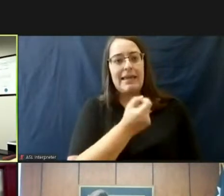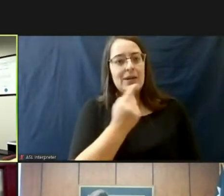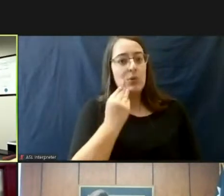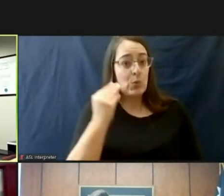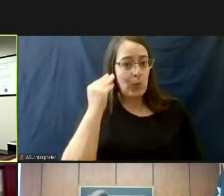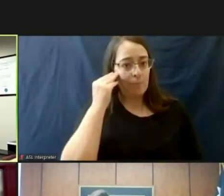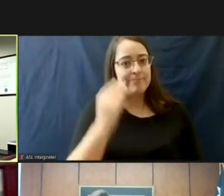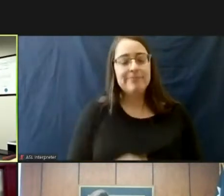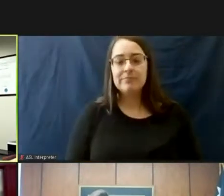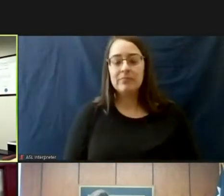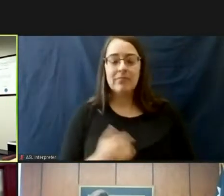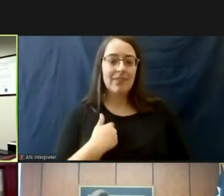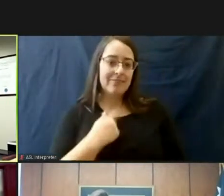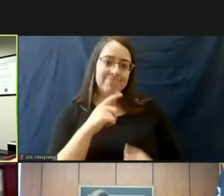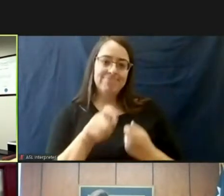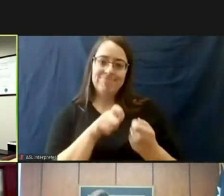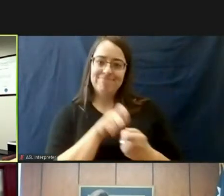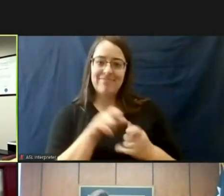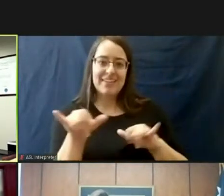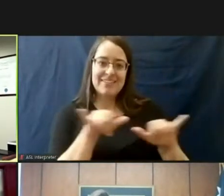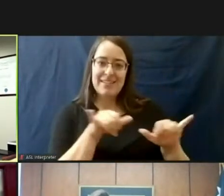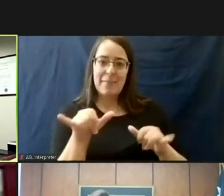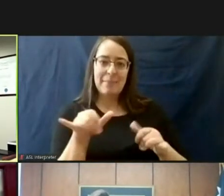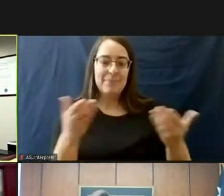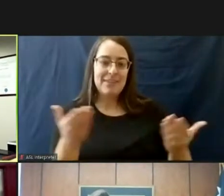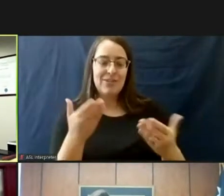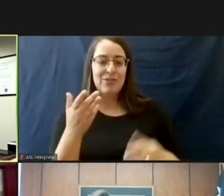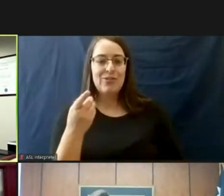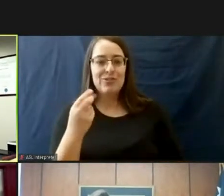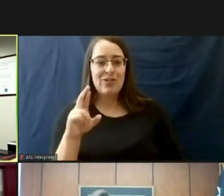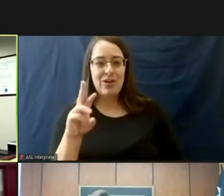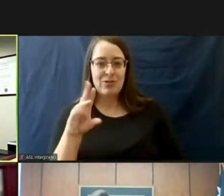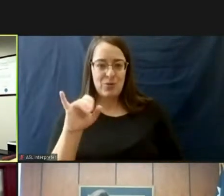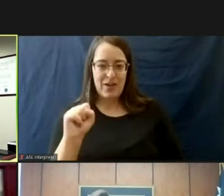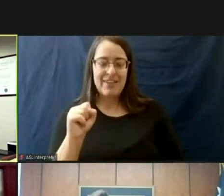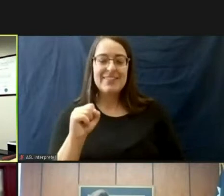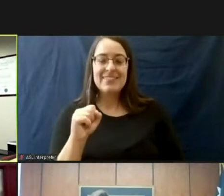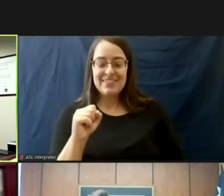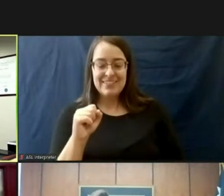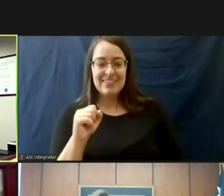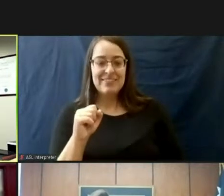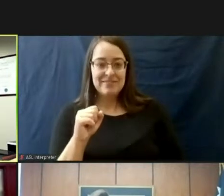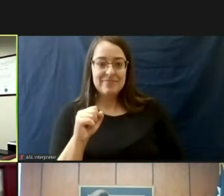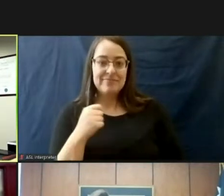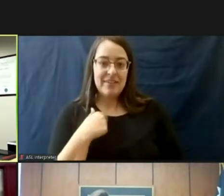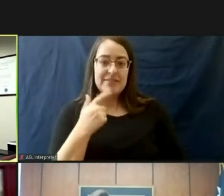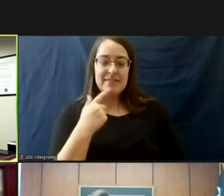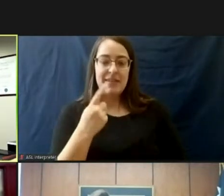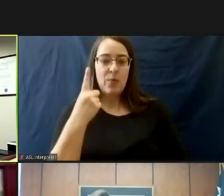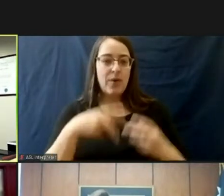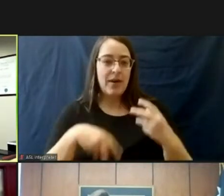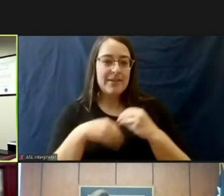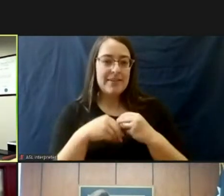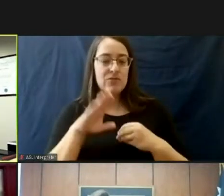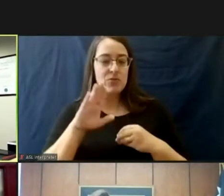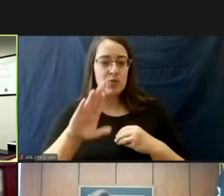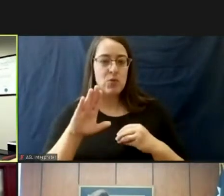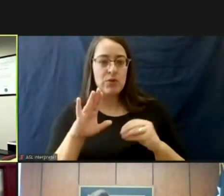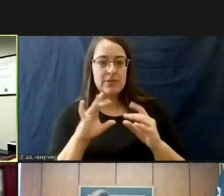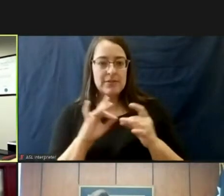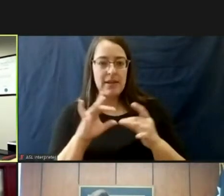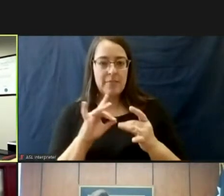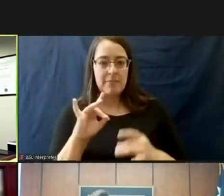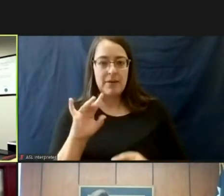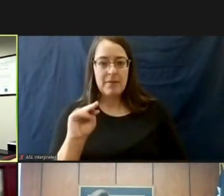I would say the exact same thing that Dr. Weiss said. I agree 100% with what he said, except I would say one additional thing. And your statements, Michael,